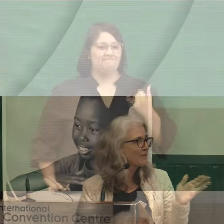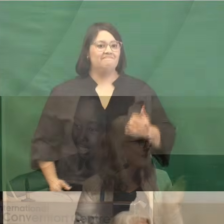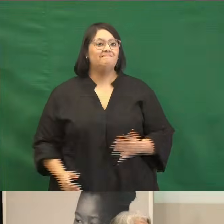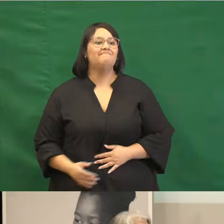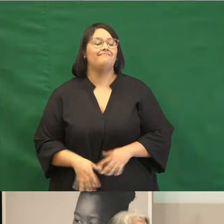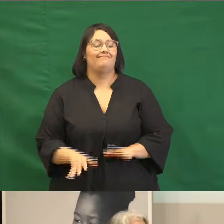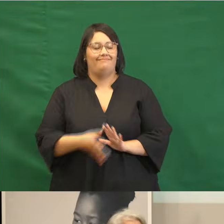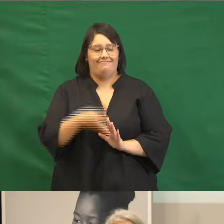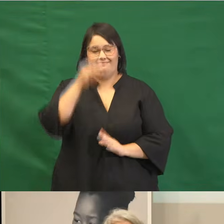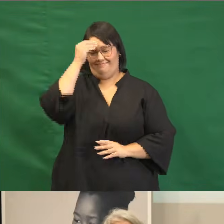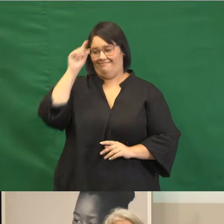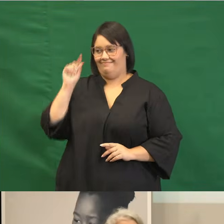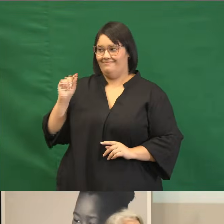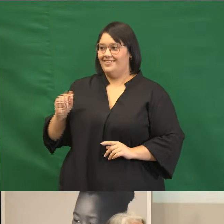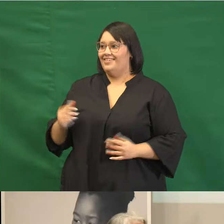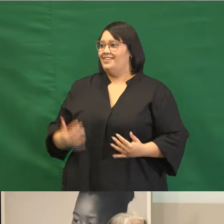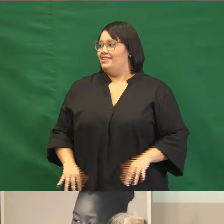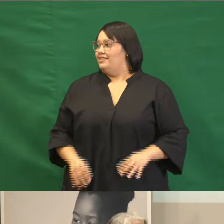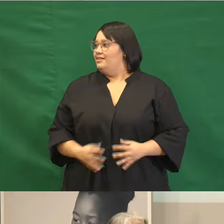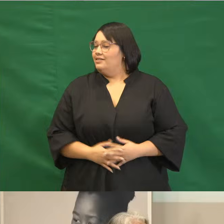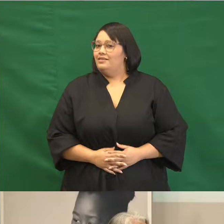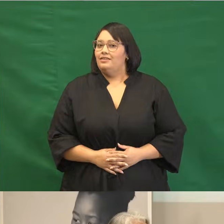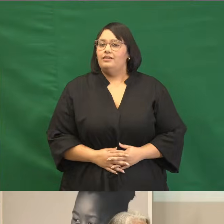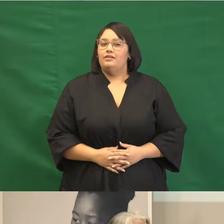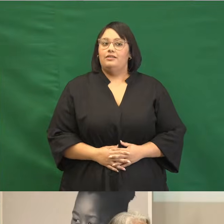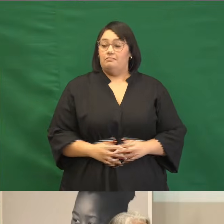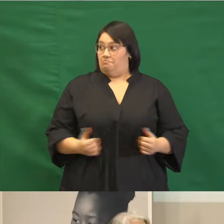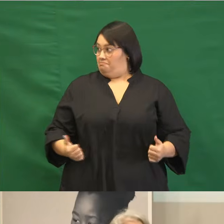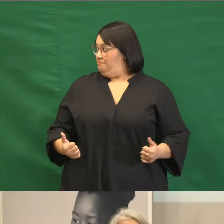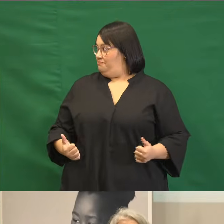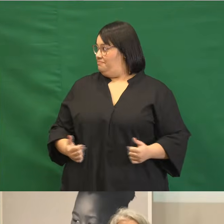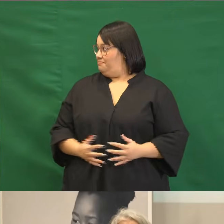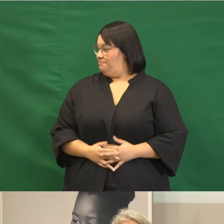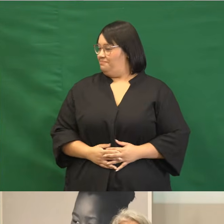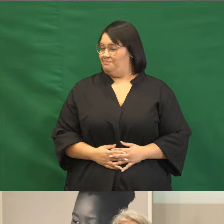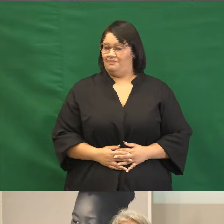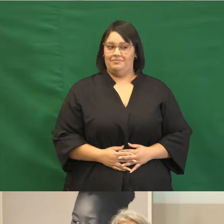learn from that. Okay, ready.